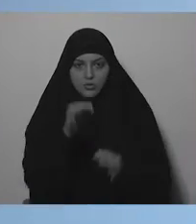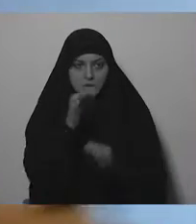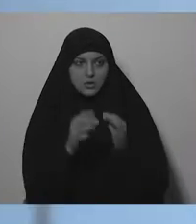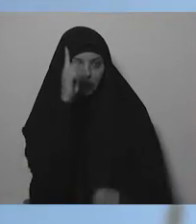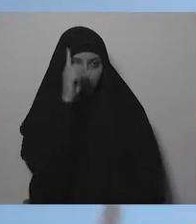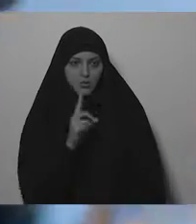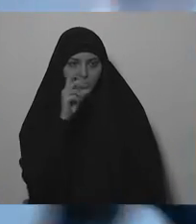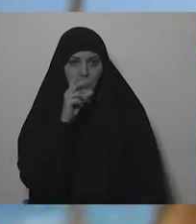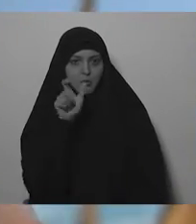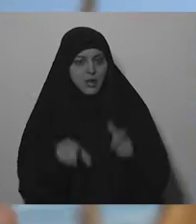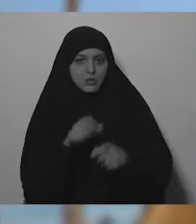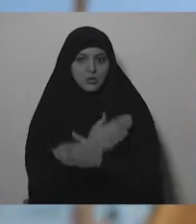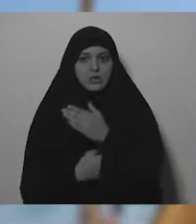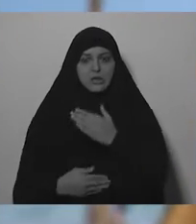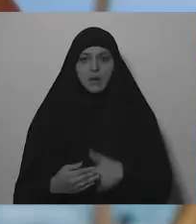legal rights.